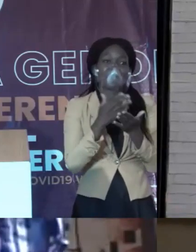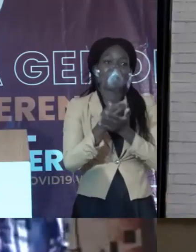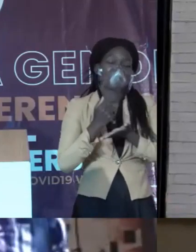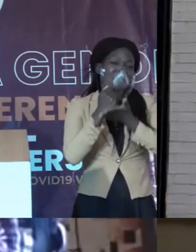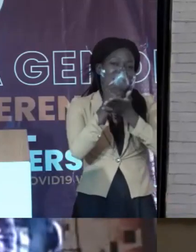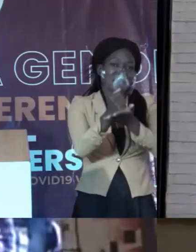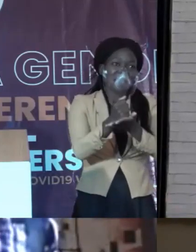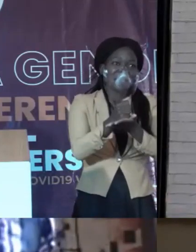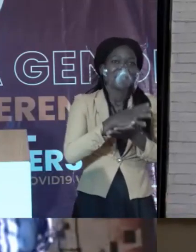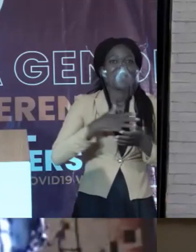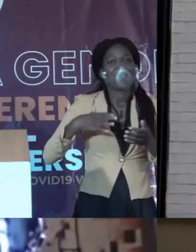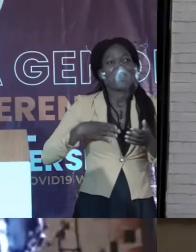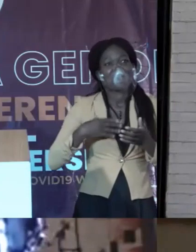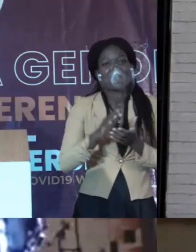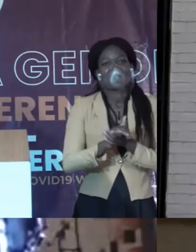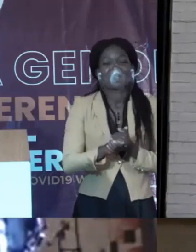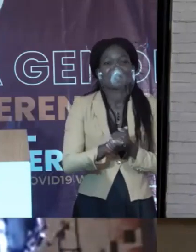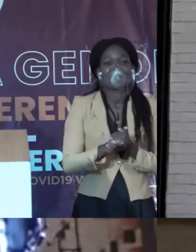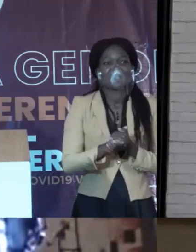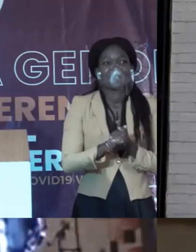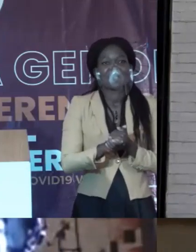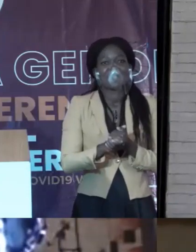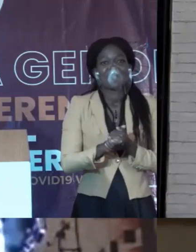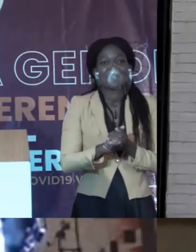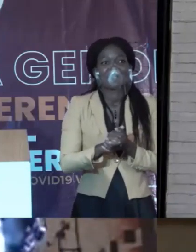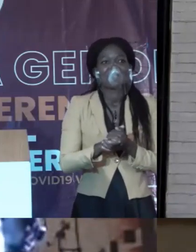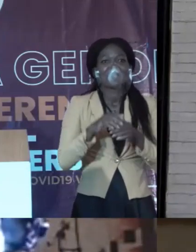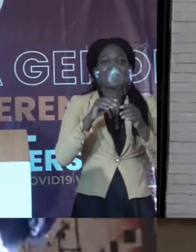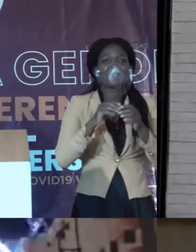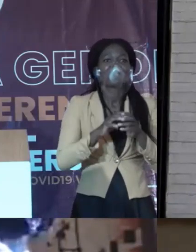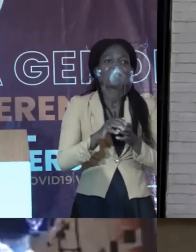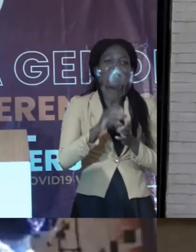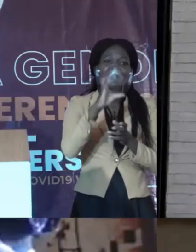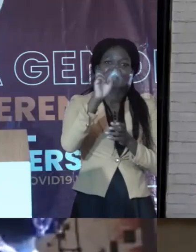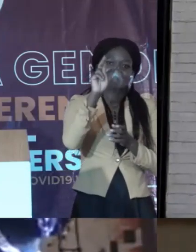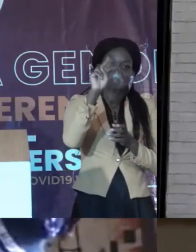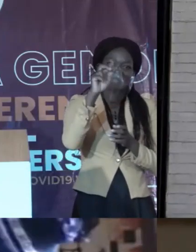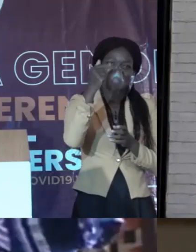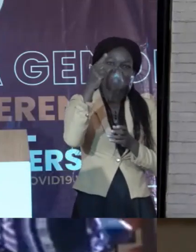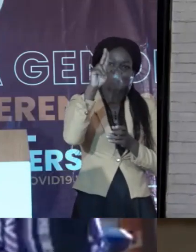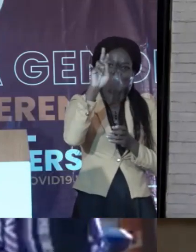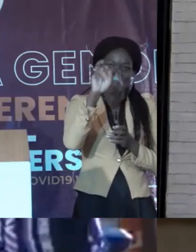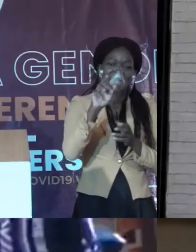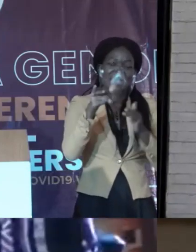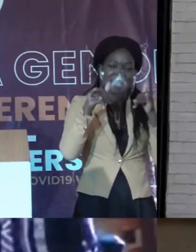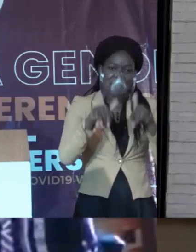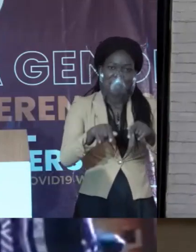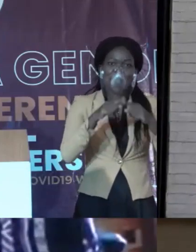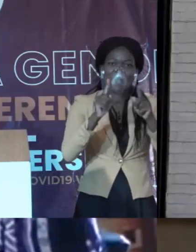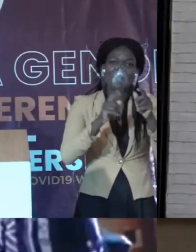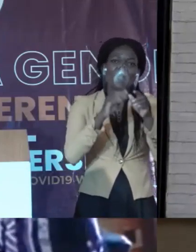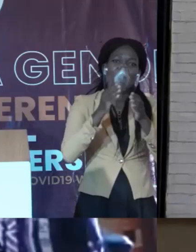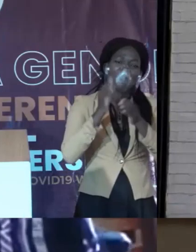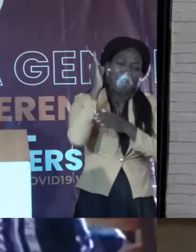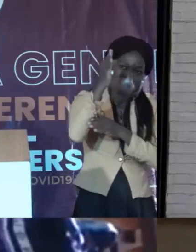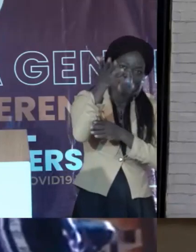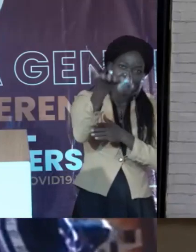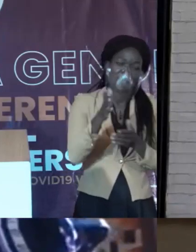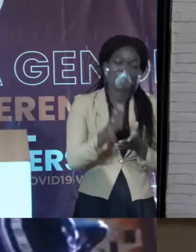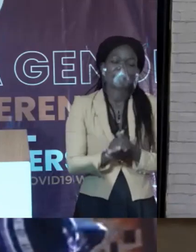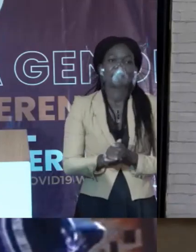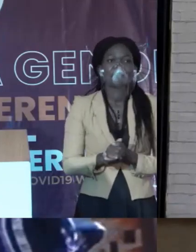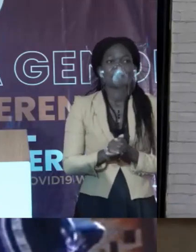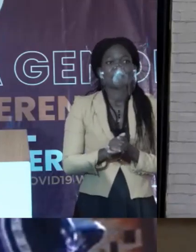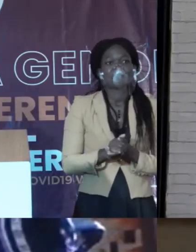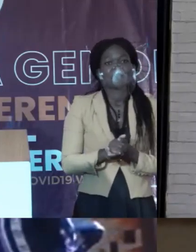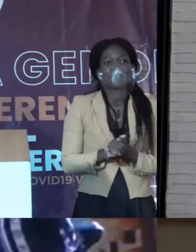causes in this century and hopefully forward. So some of the issues that we have that